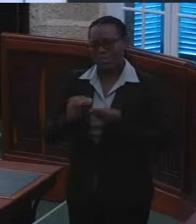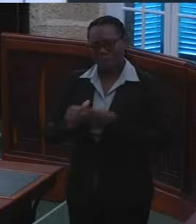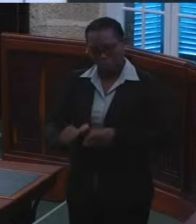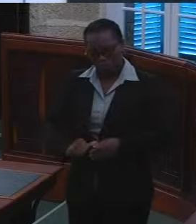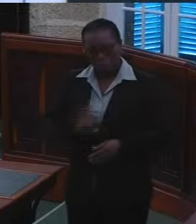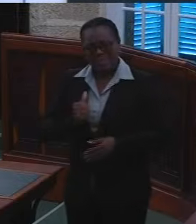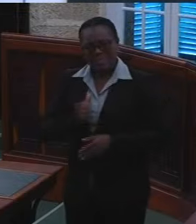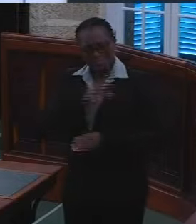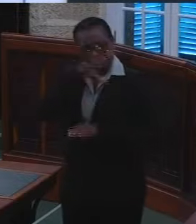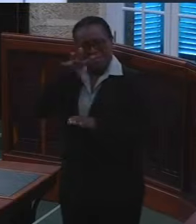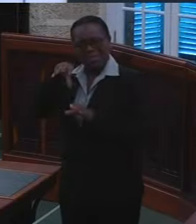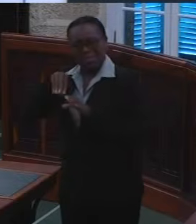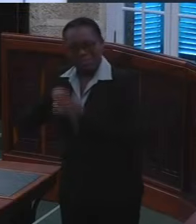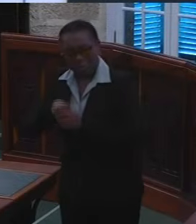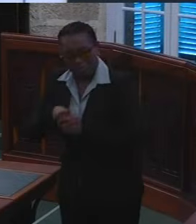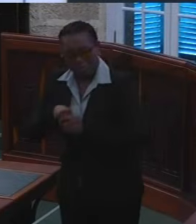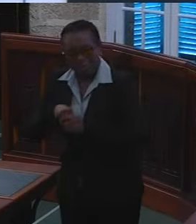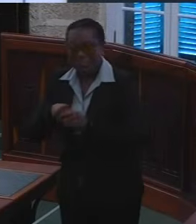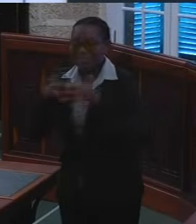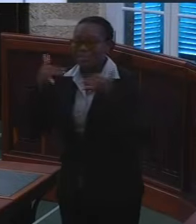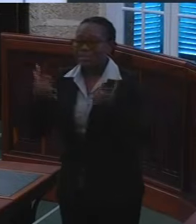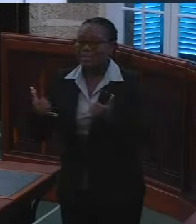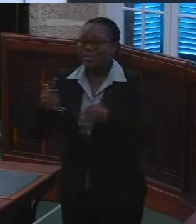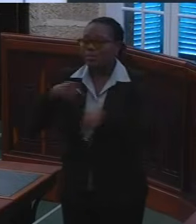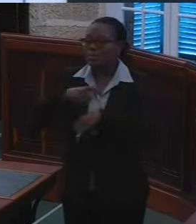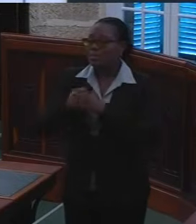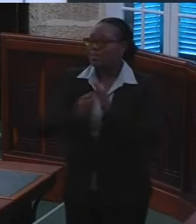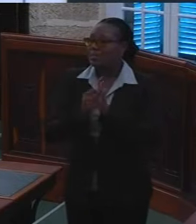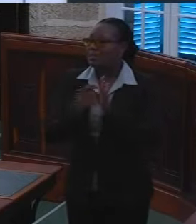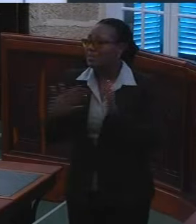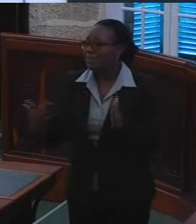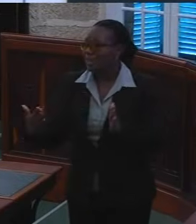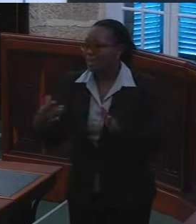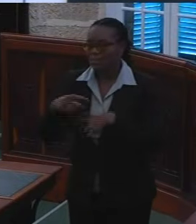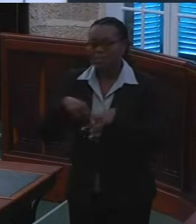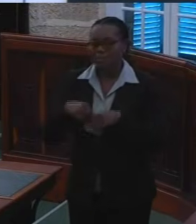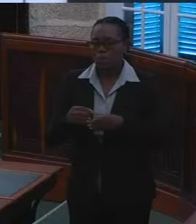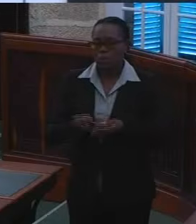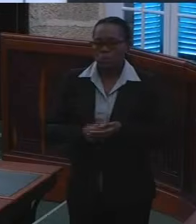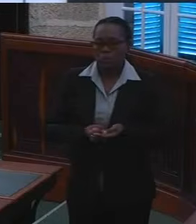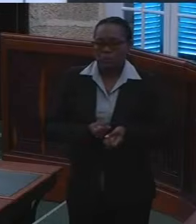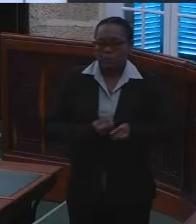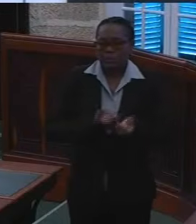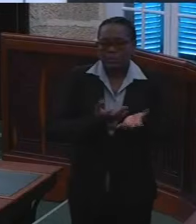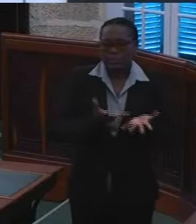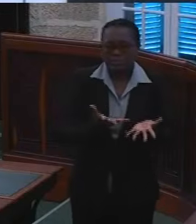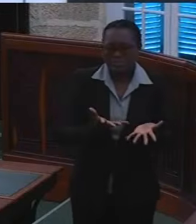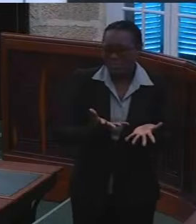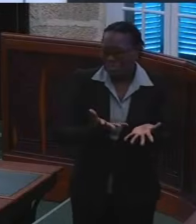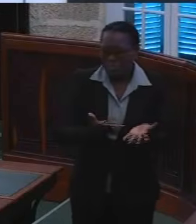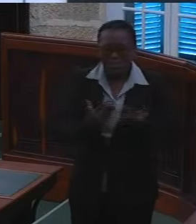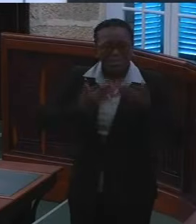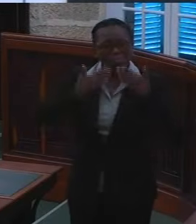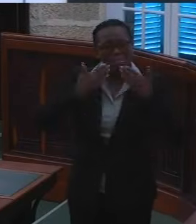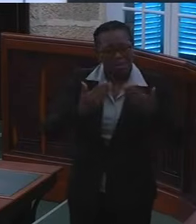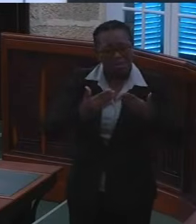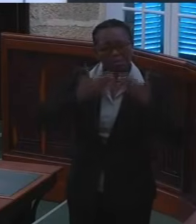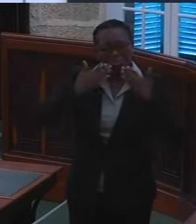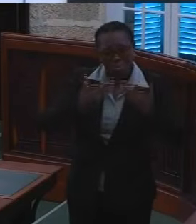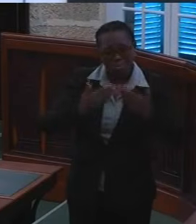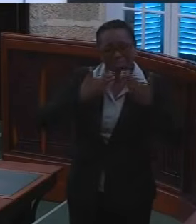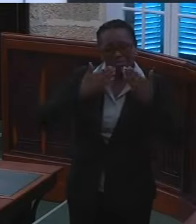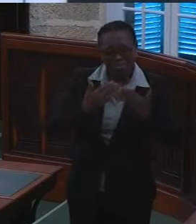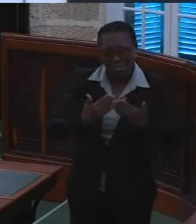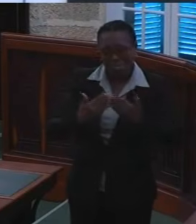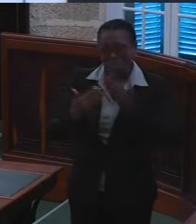in, because this is a time where, sir, this is not about charity, this is gratitude. If a